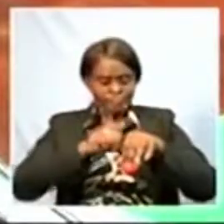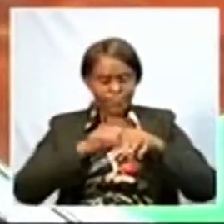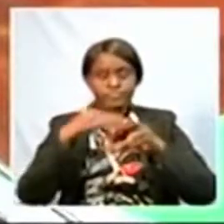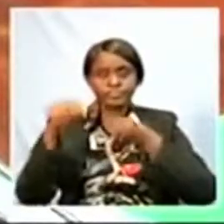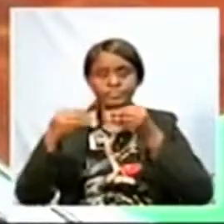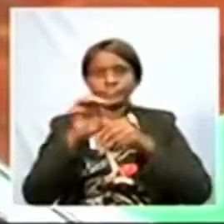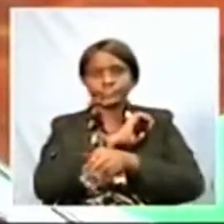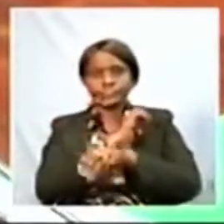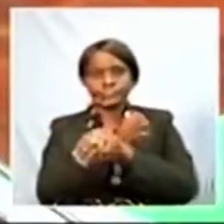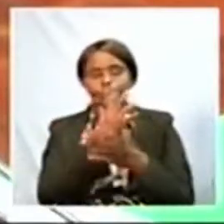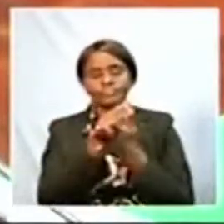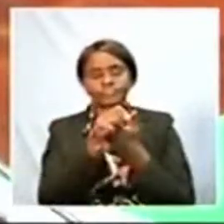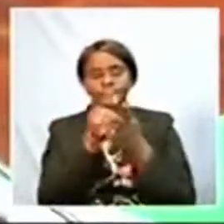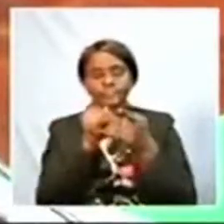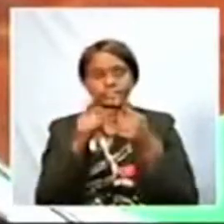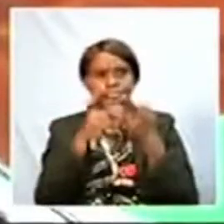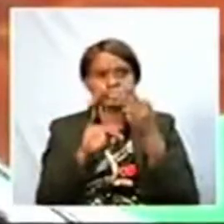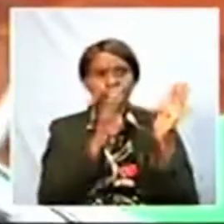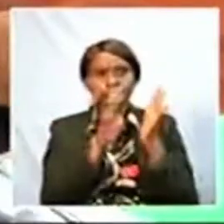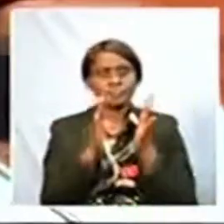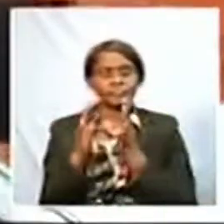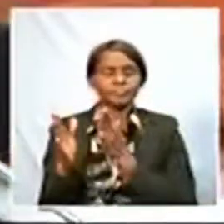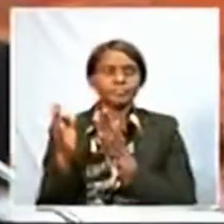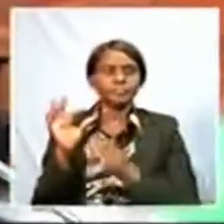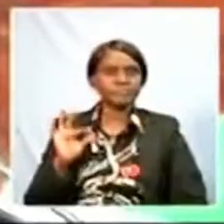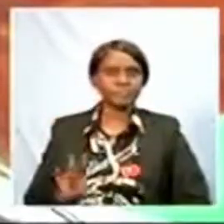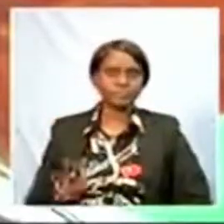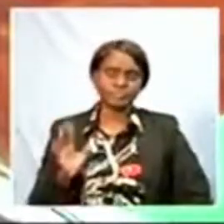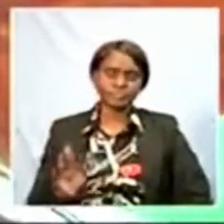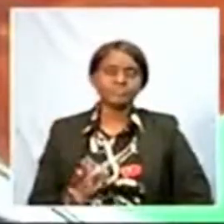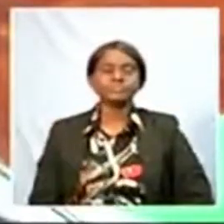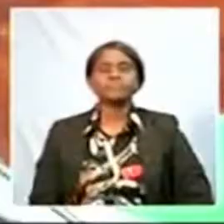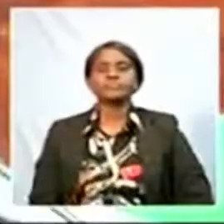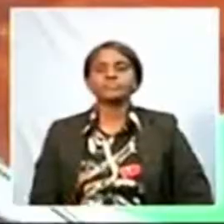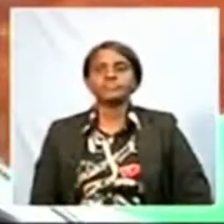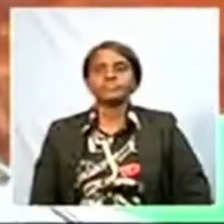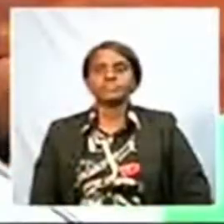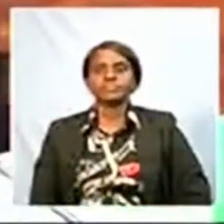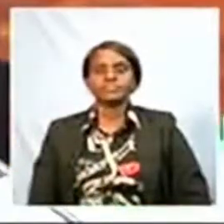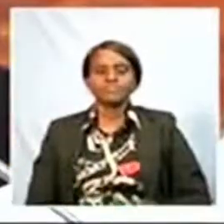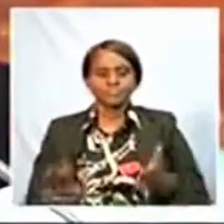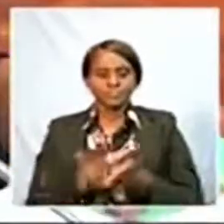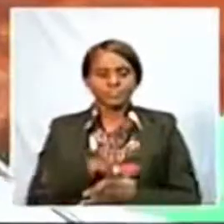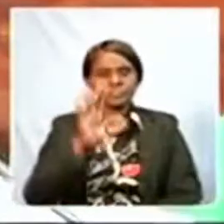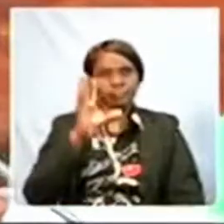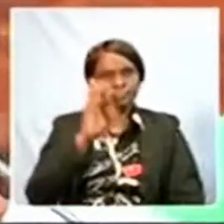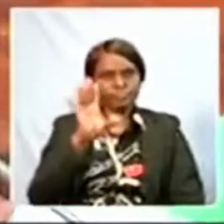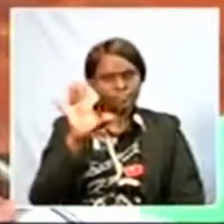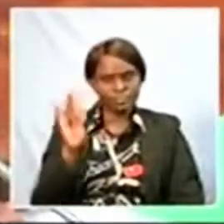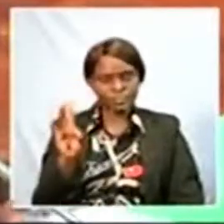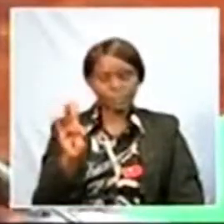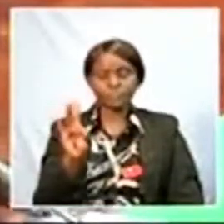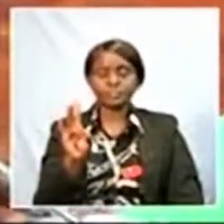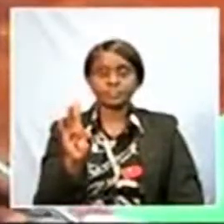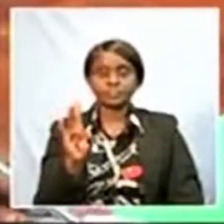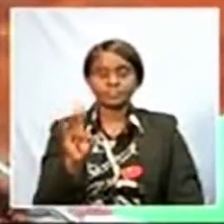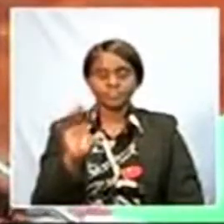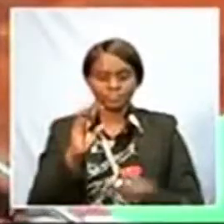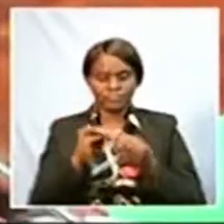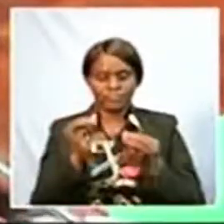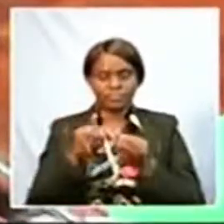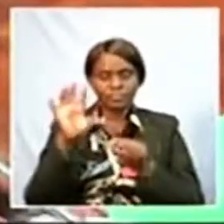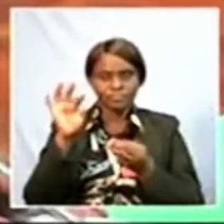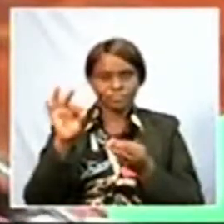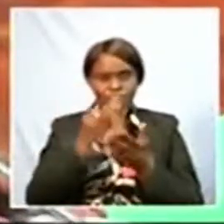disburse empowerment funds to the intended beneficiaries. Page 67, Appendix